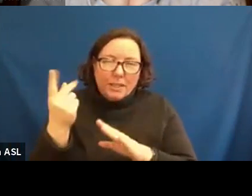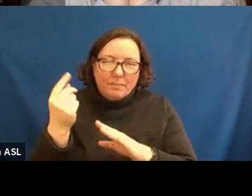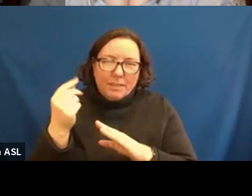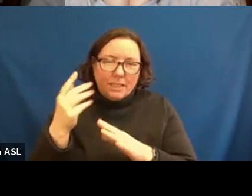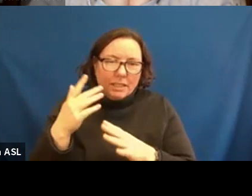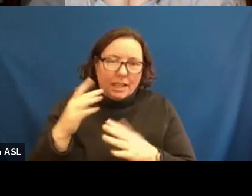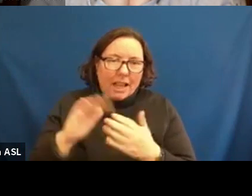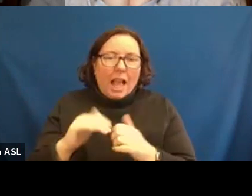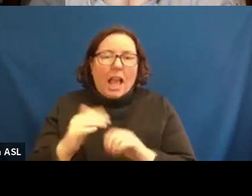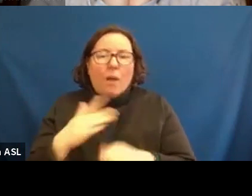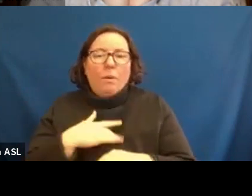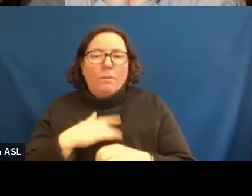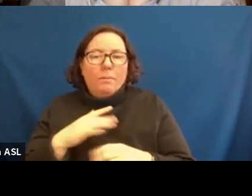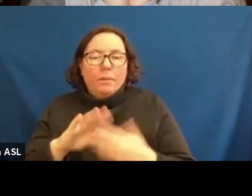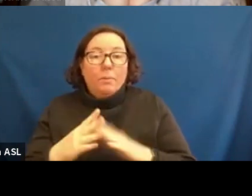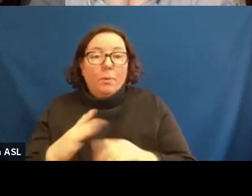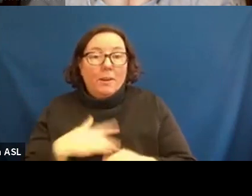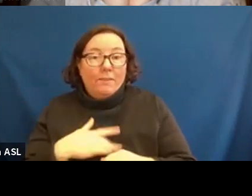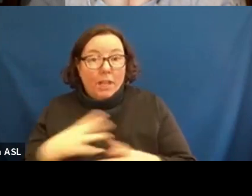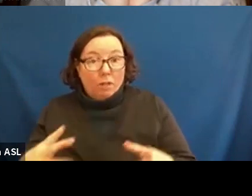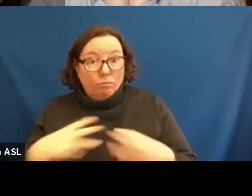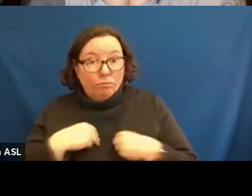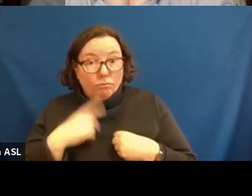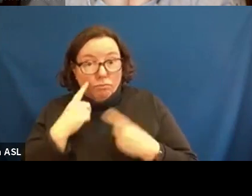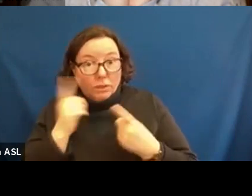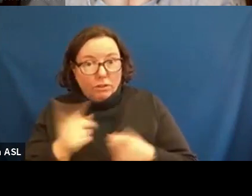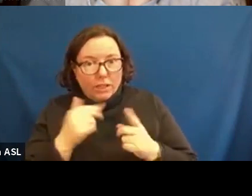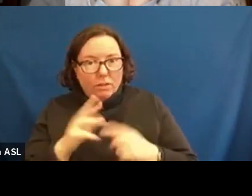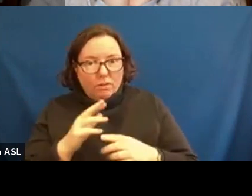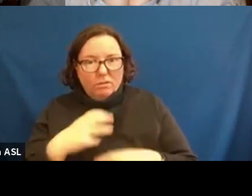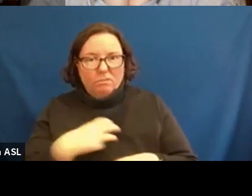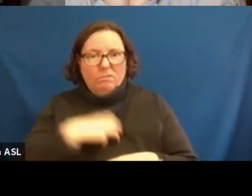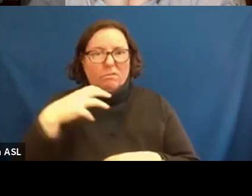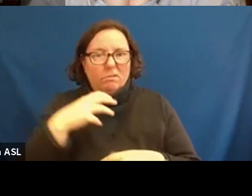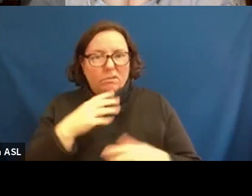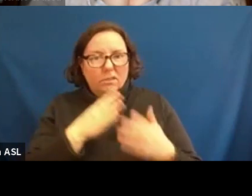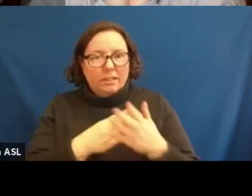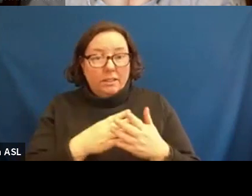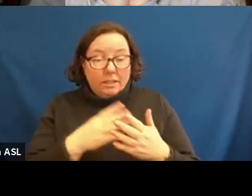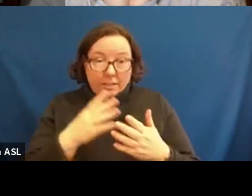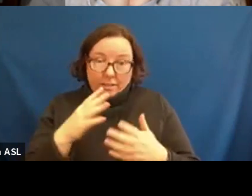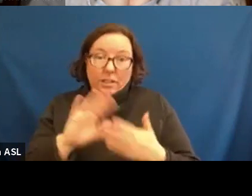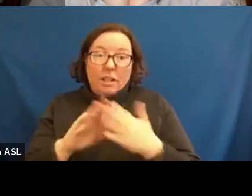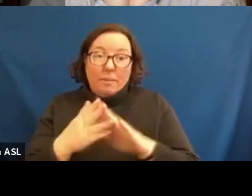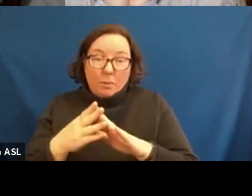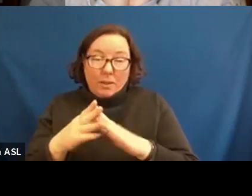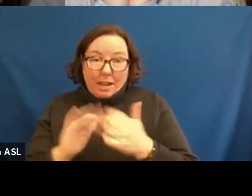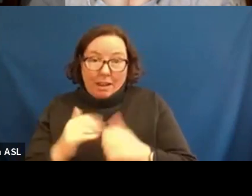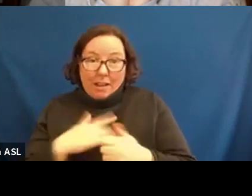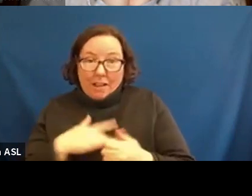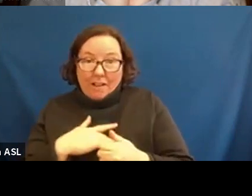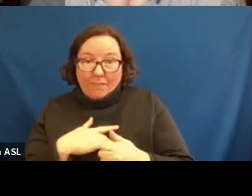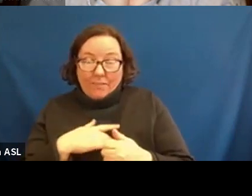sentiment. We may also want to explore student sentiment in some of